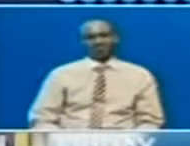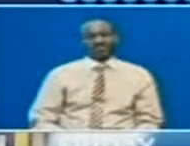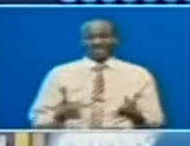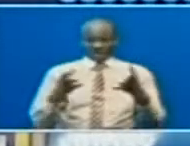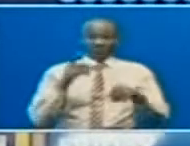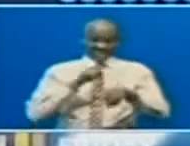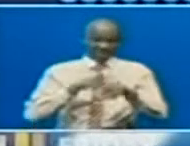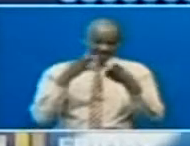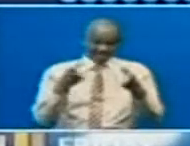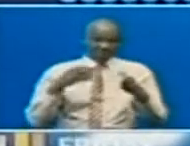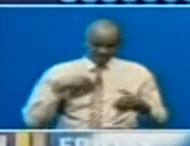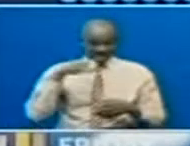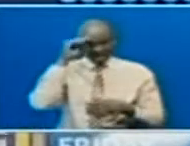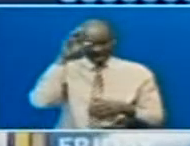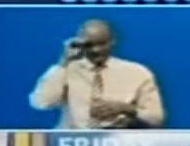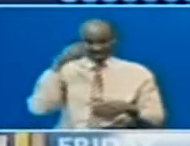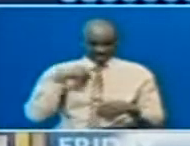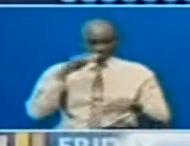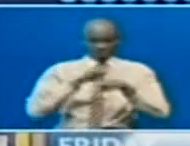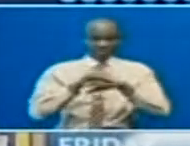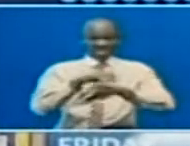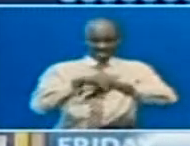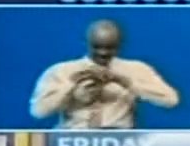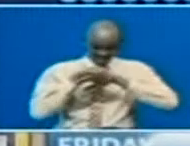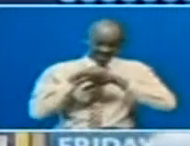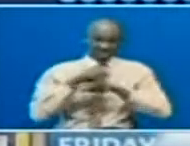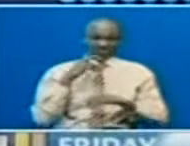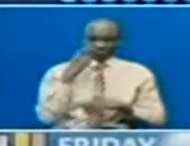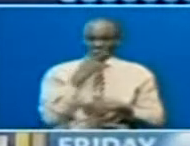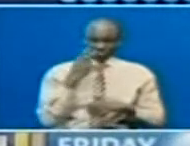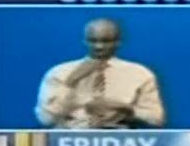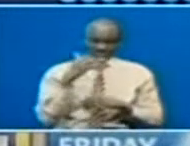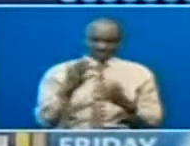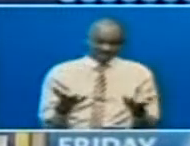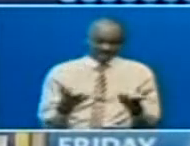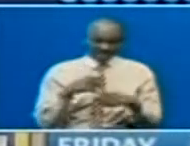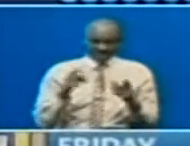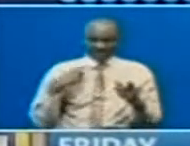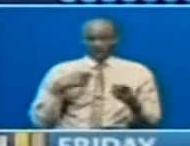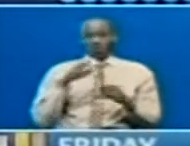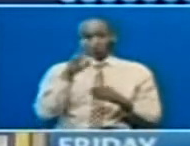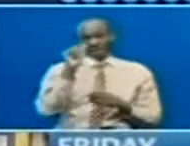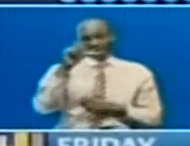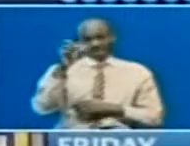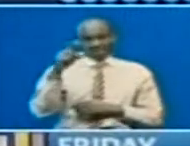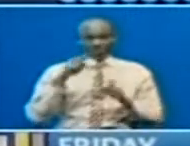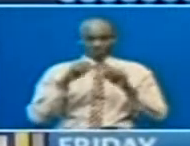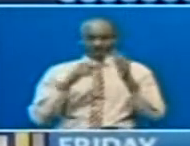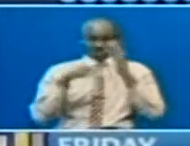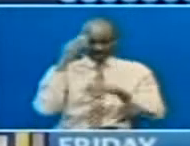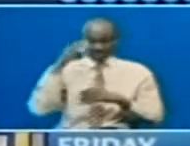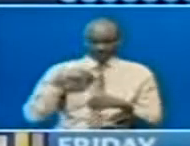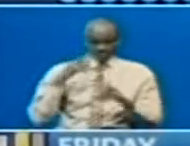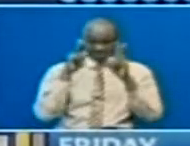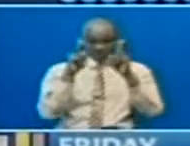Well, it's that time that we learn some proper English pronunciations with none other than Willis the Wordmaster, coming to us straight